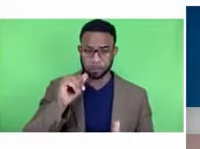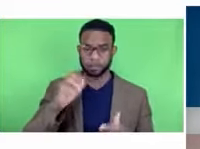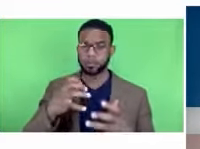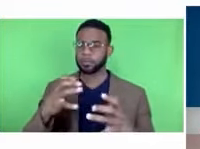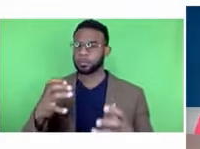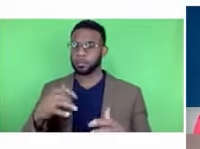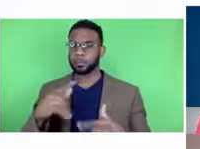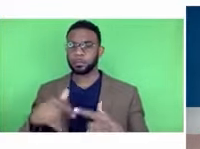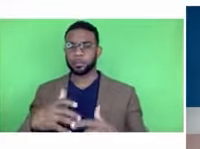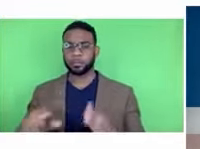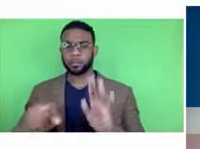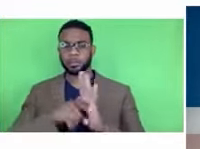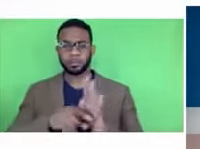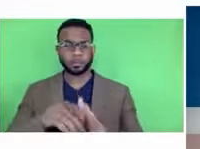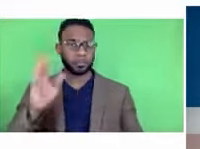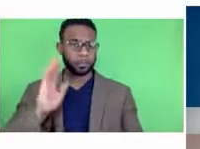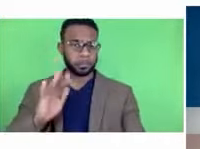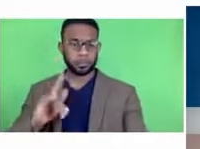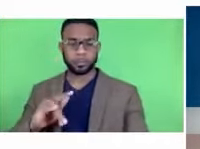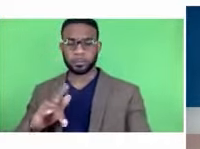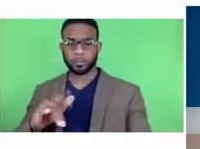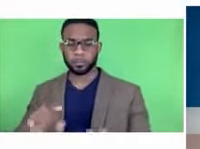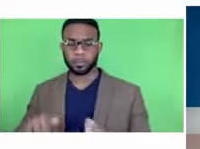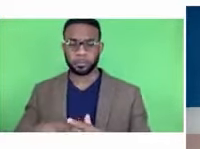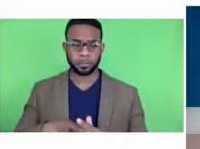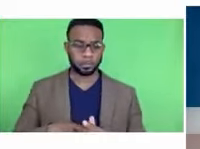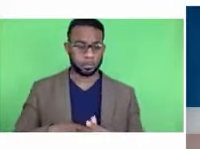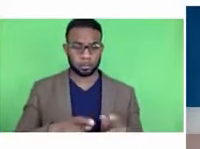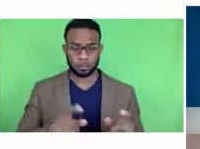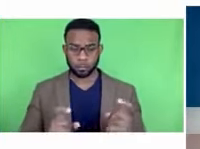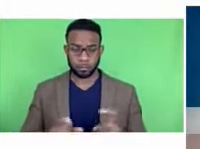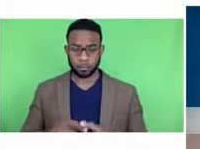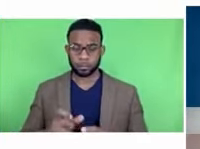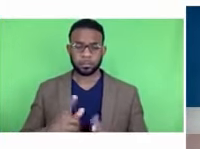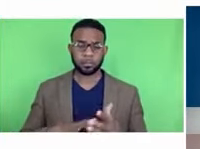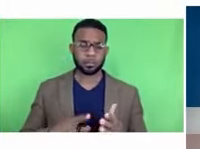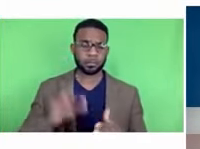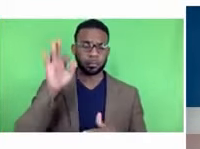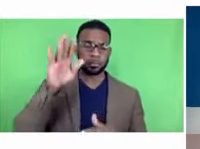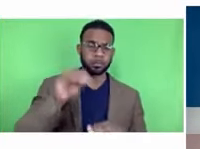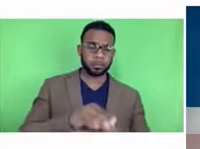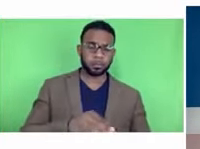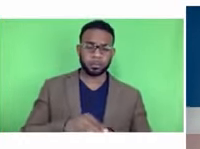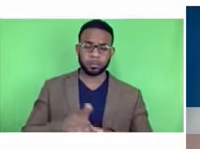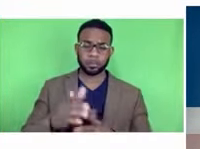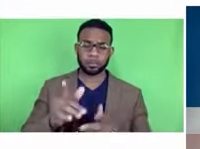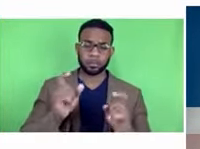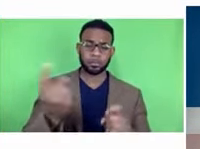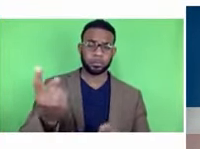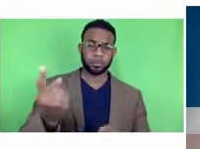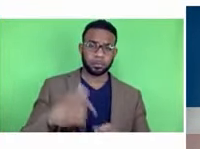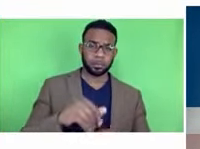talked a lot of negativity in the past, things are starting to slowly change, but what's a piece of advice that you might give to somebody,